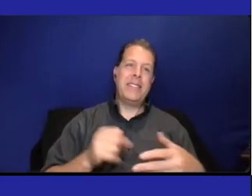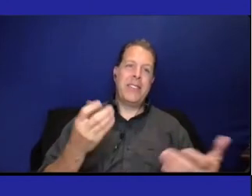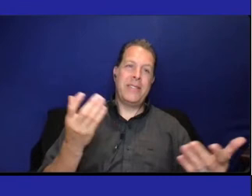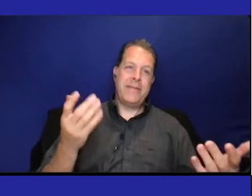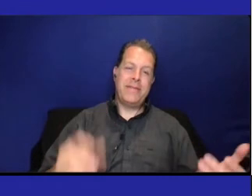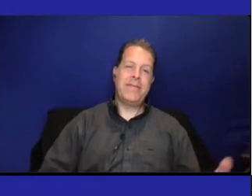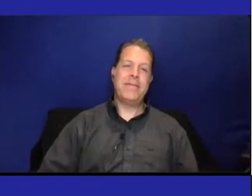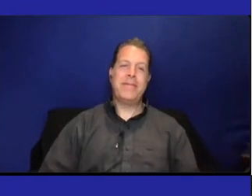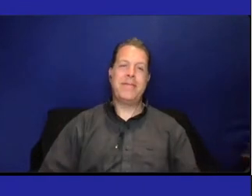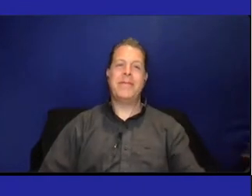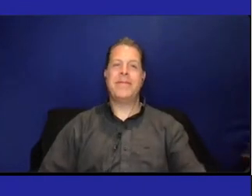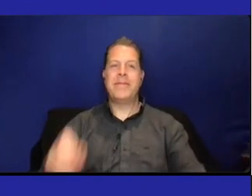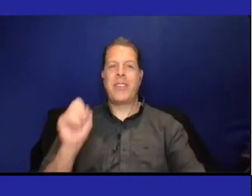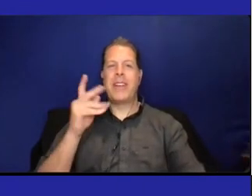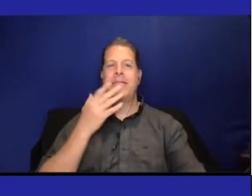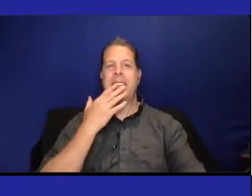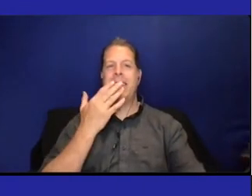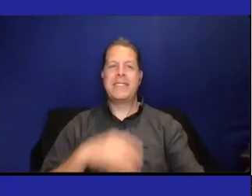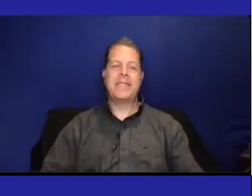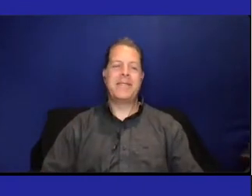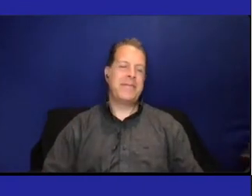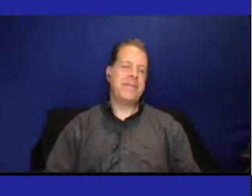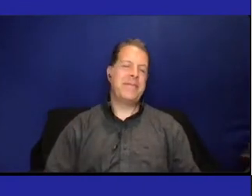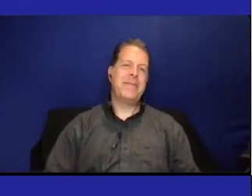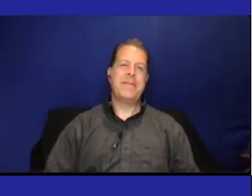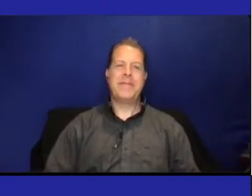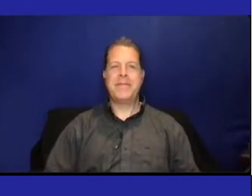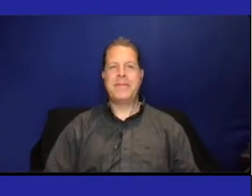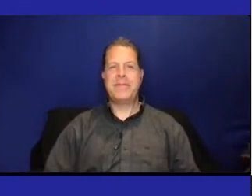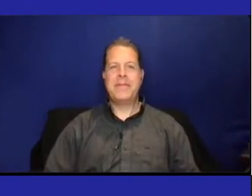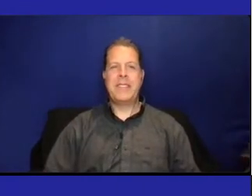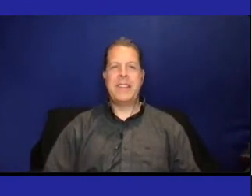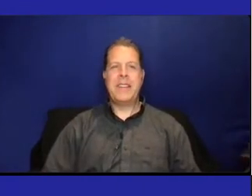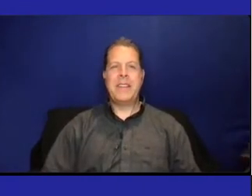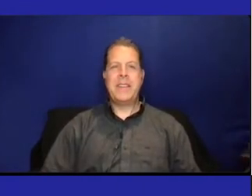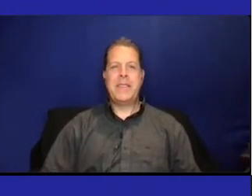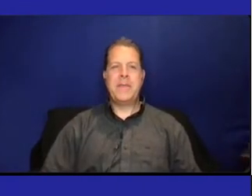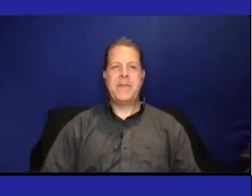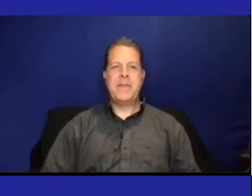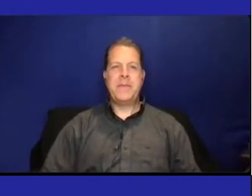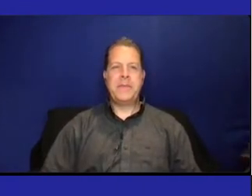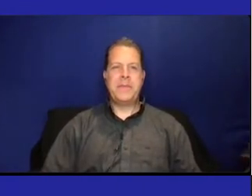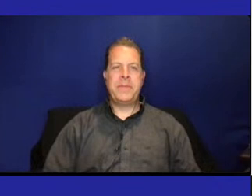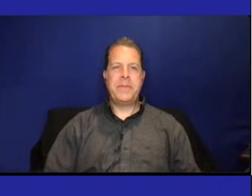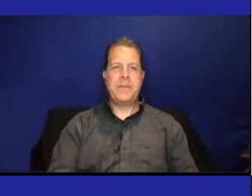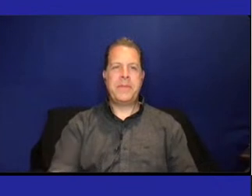Okay, thank you. Maybe we need to put Martha Stewart on. Okay.